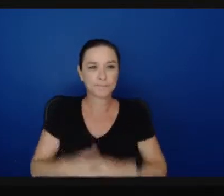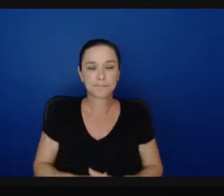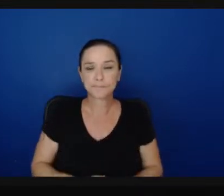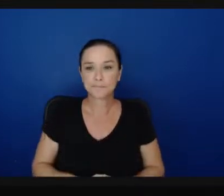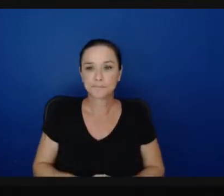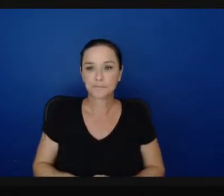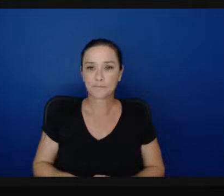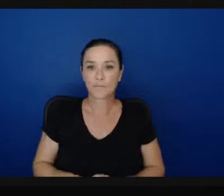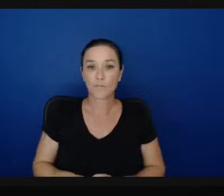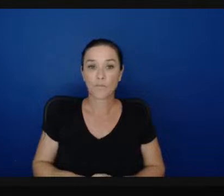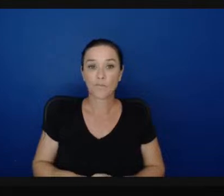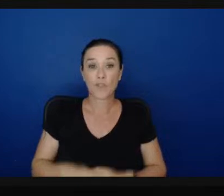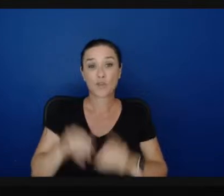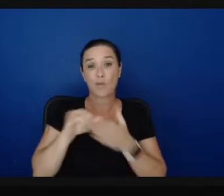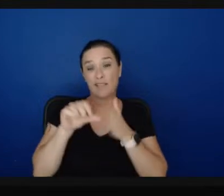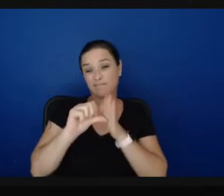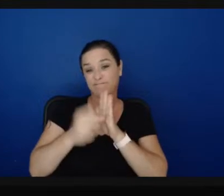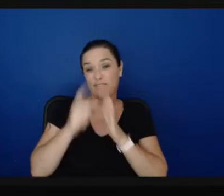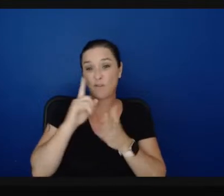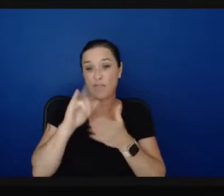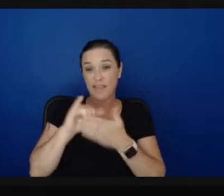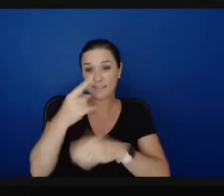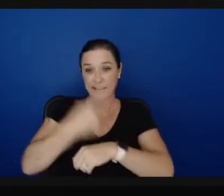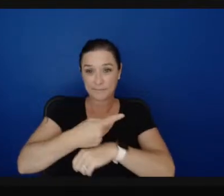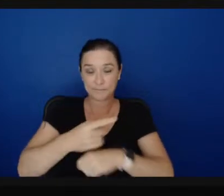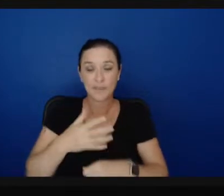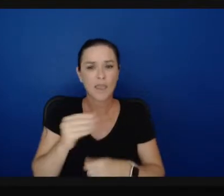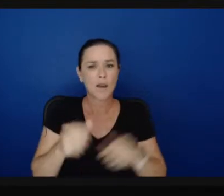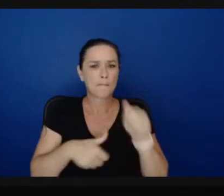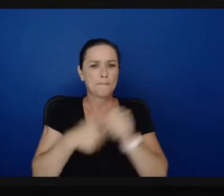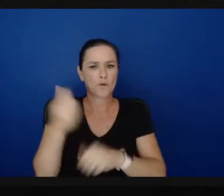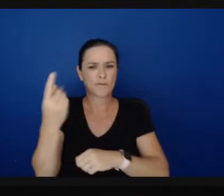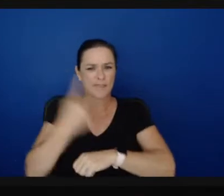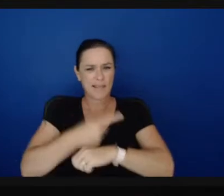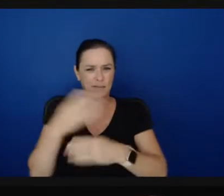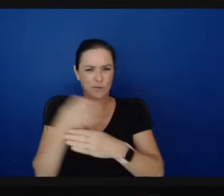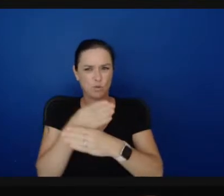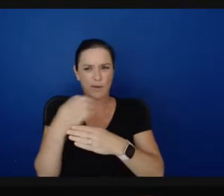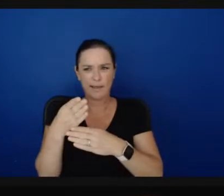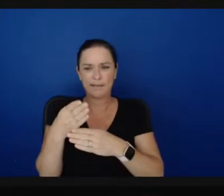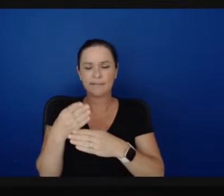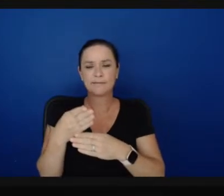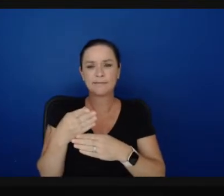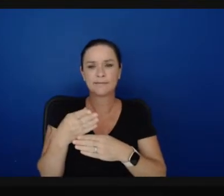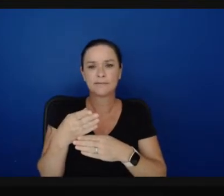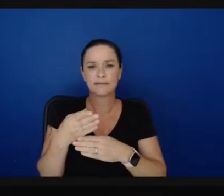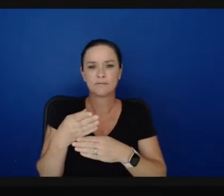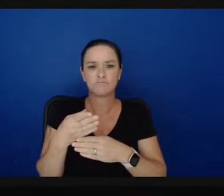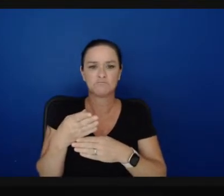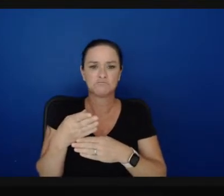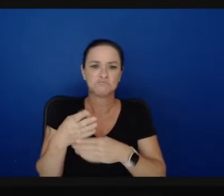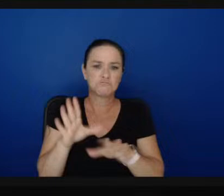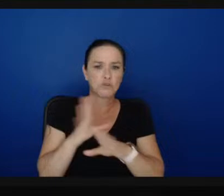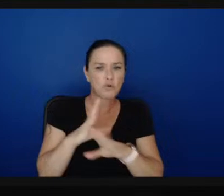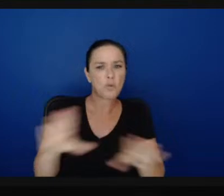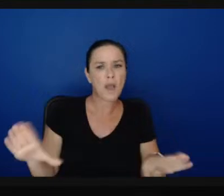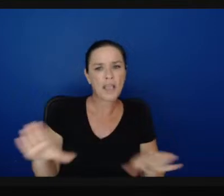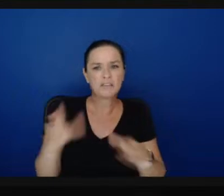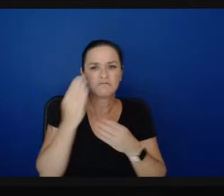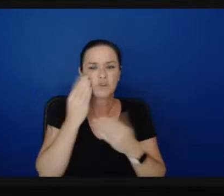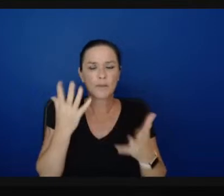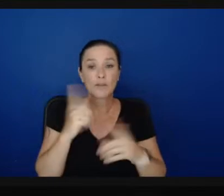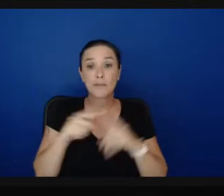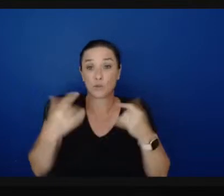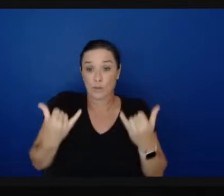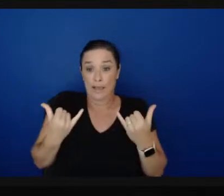So that's the highlight of that day. And most of the other days in between are pretty quiet. But